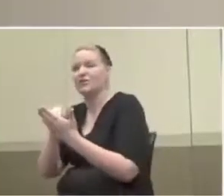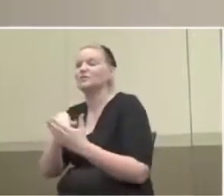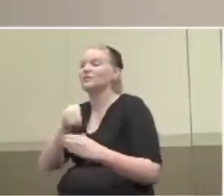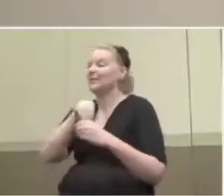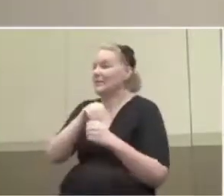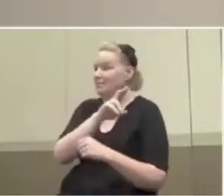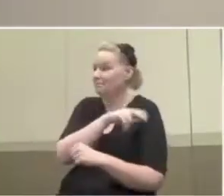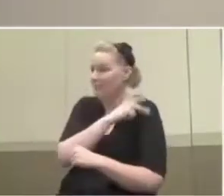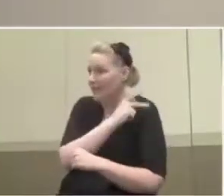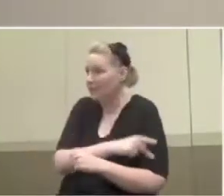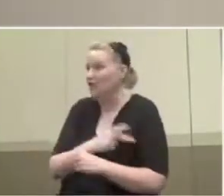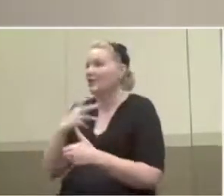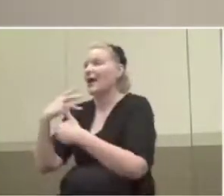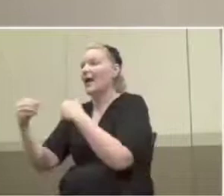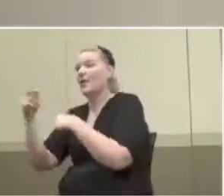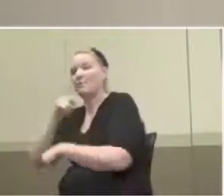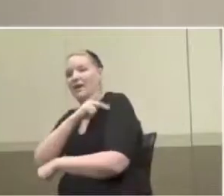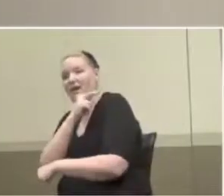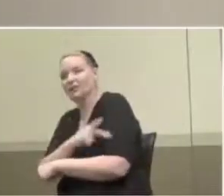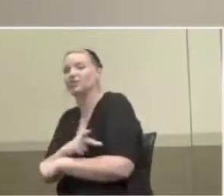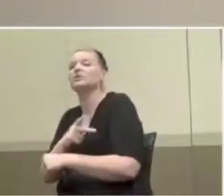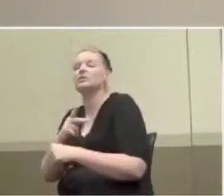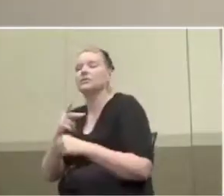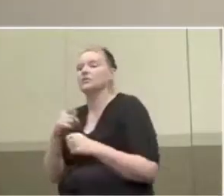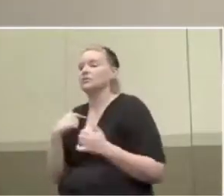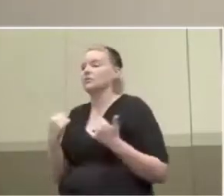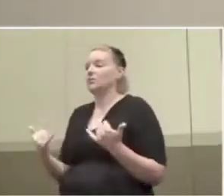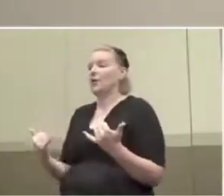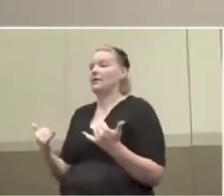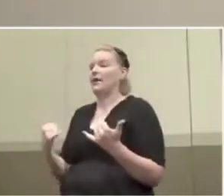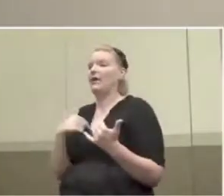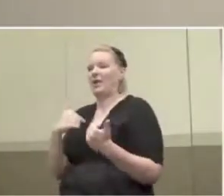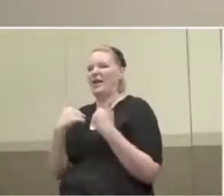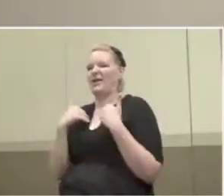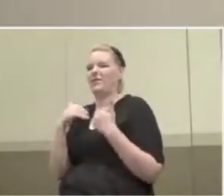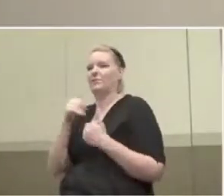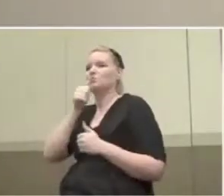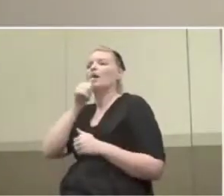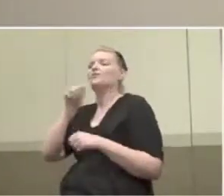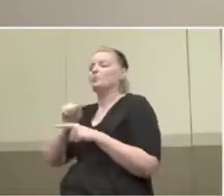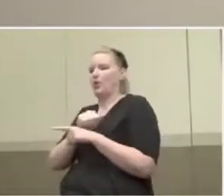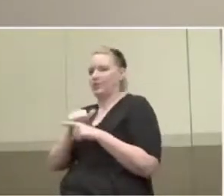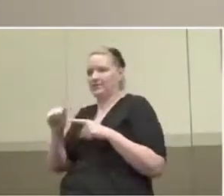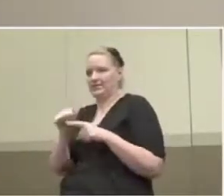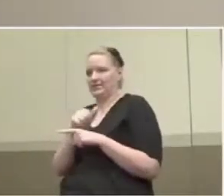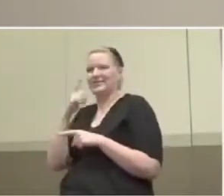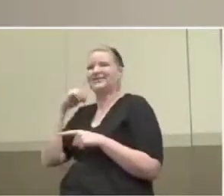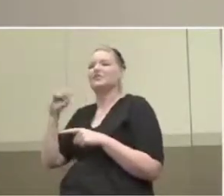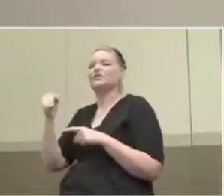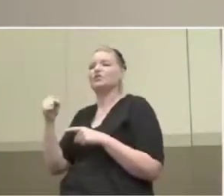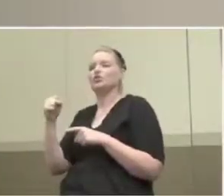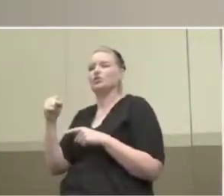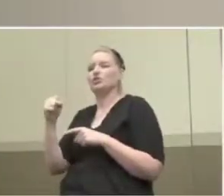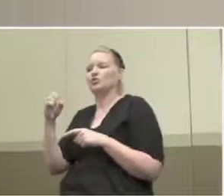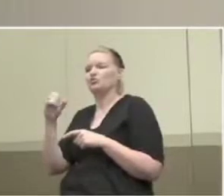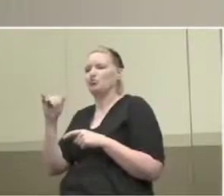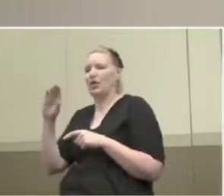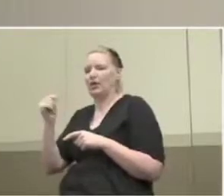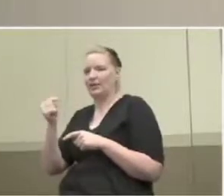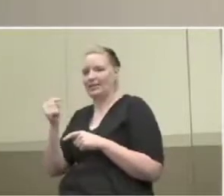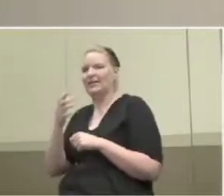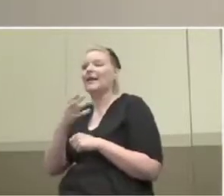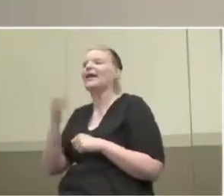outpatient, private practice, and currently I have my own private practice in Silver Spring and in another location